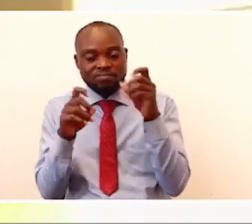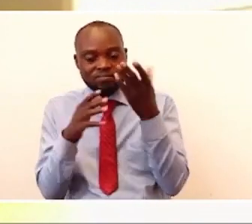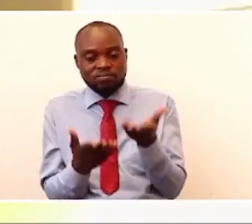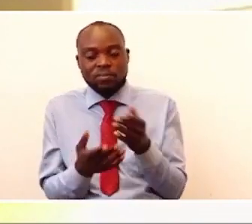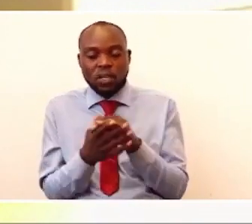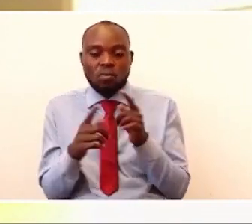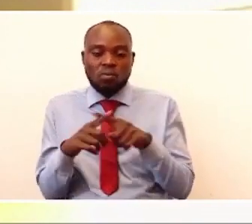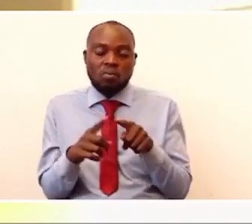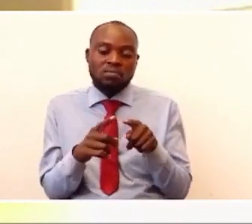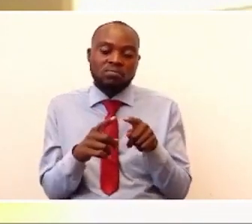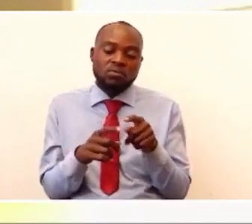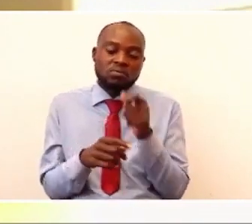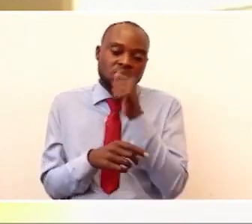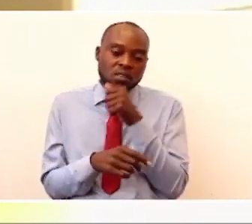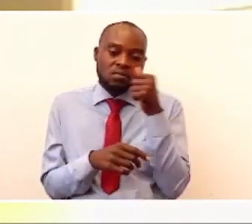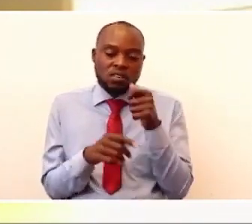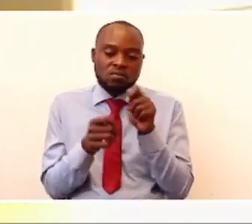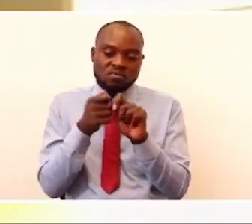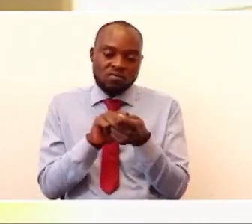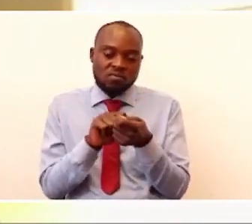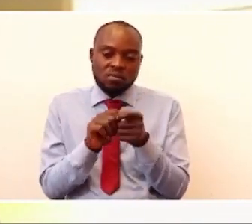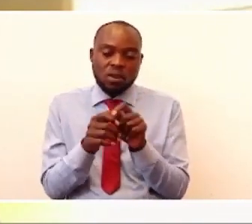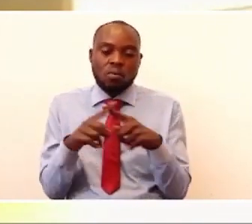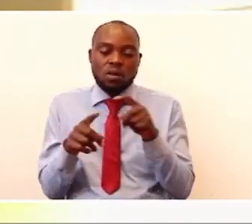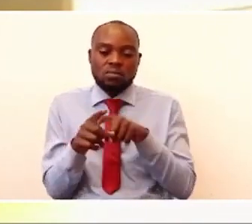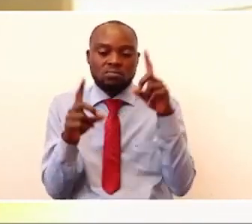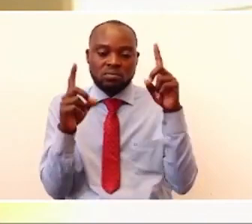private forms of having digital monies.